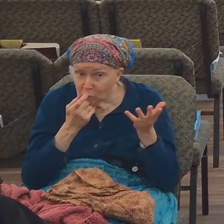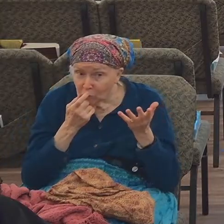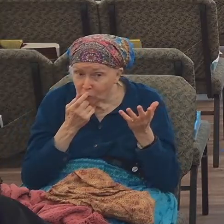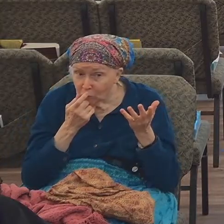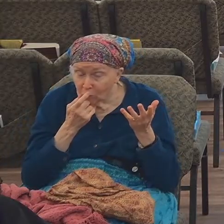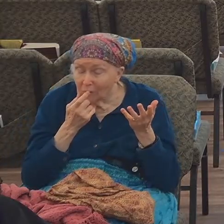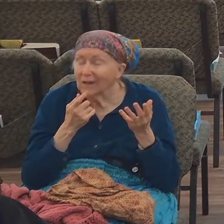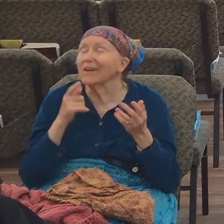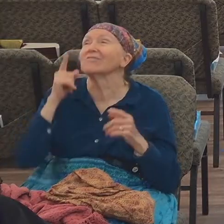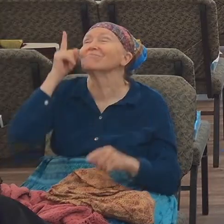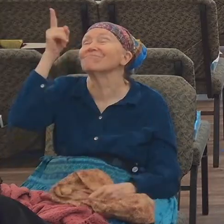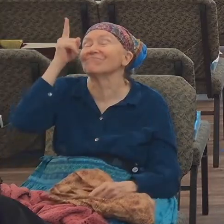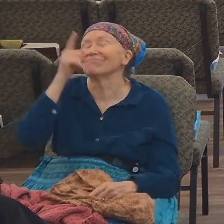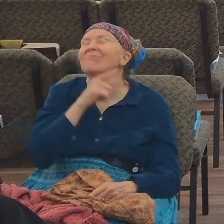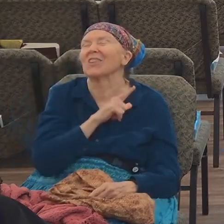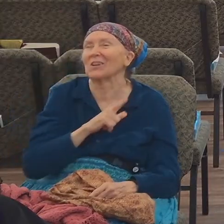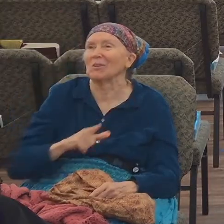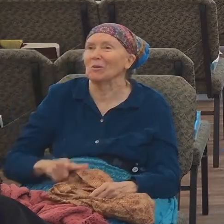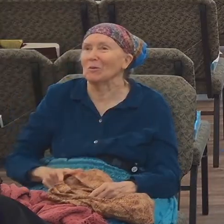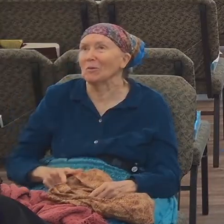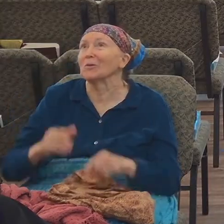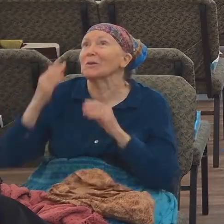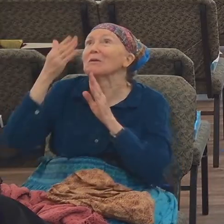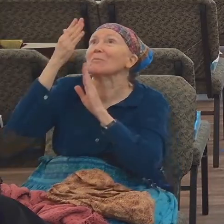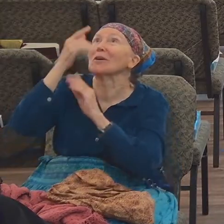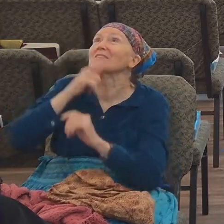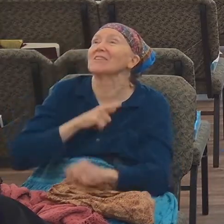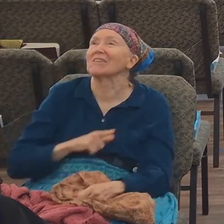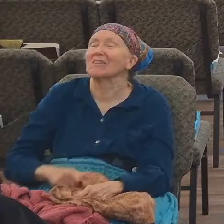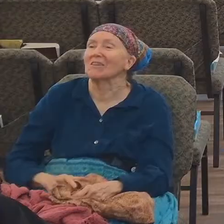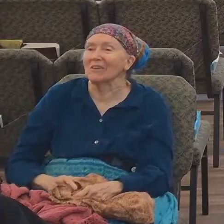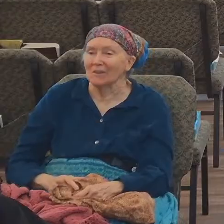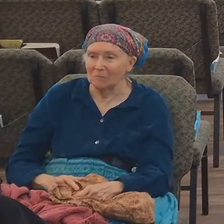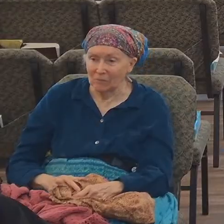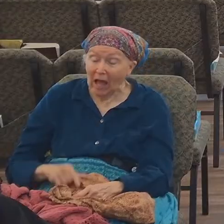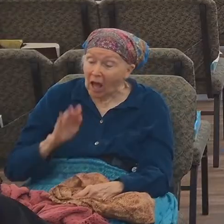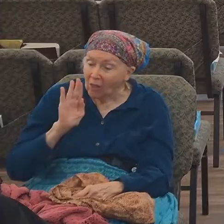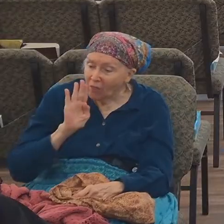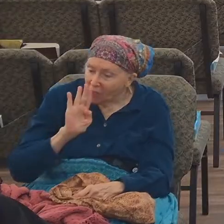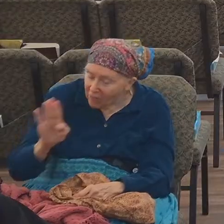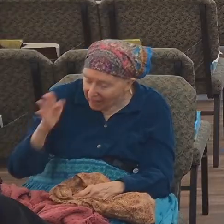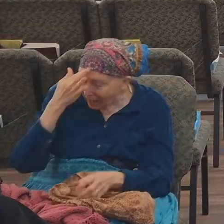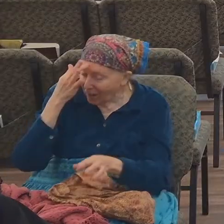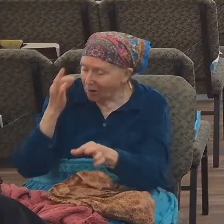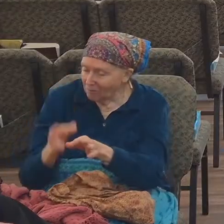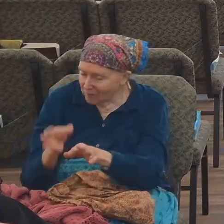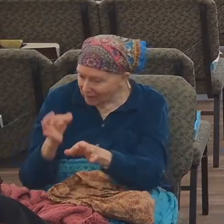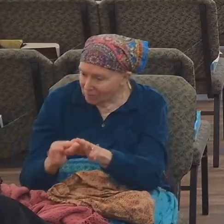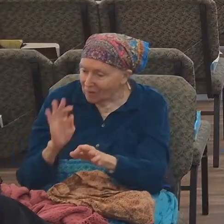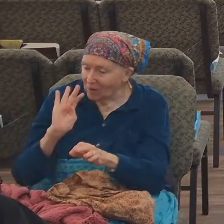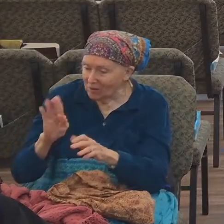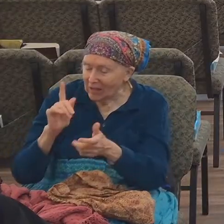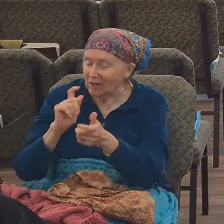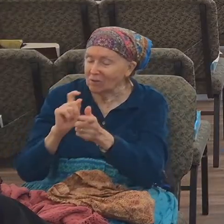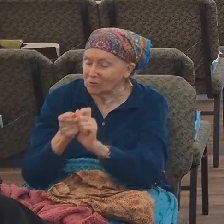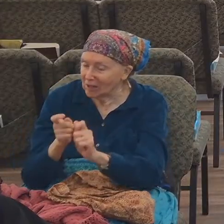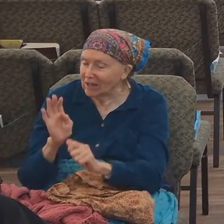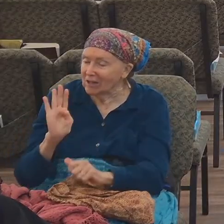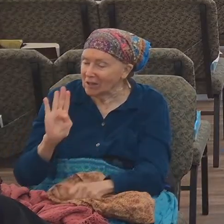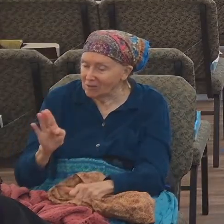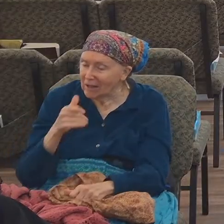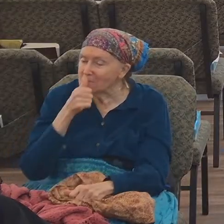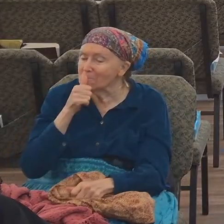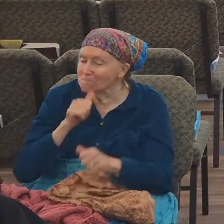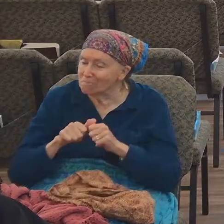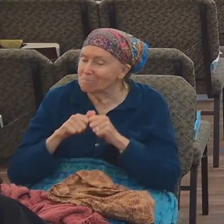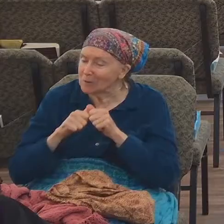The Lord, okay? In the presence of the Lord. So it's people. It's like their faithfulness, their transformation, their perseverance. It's all the things he's talked